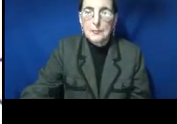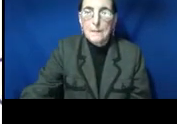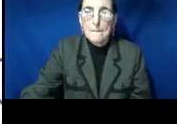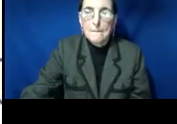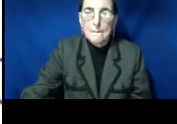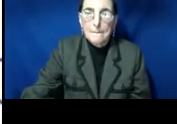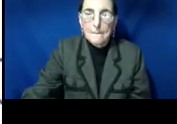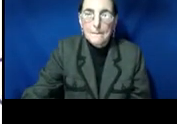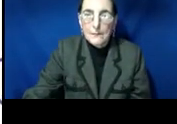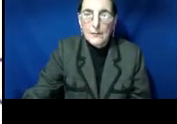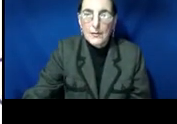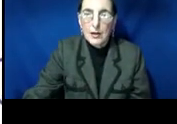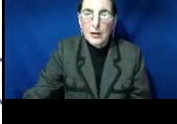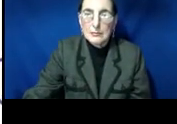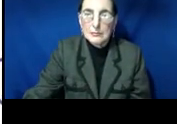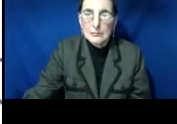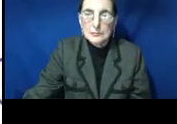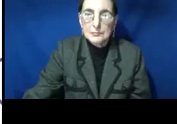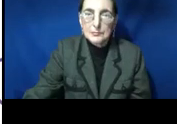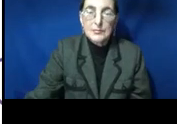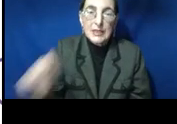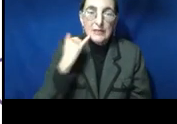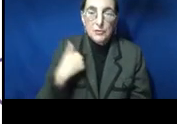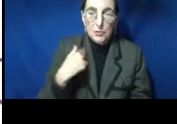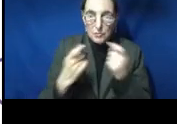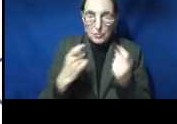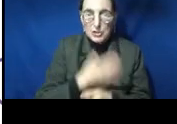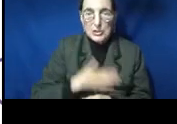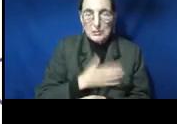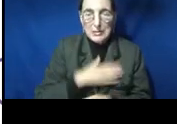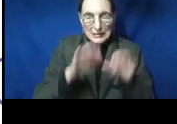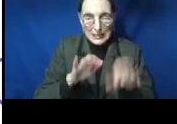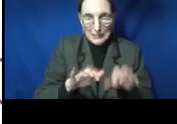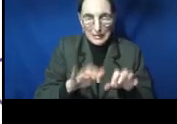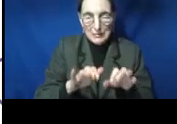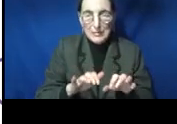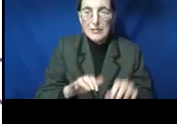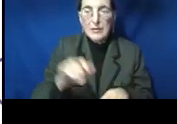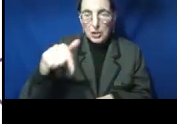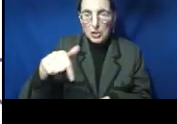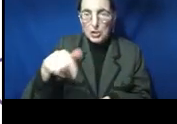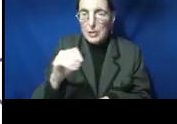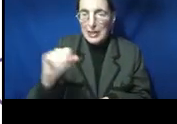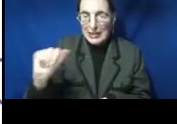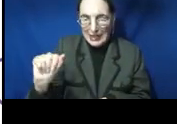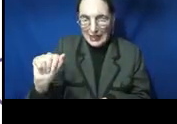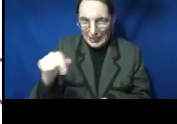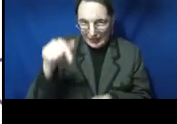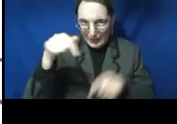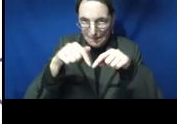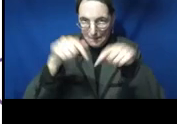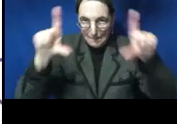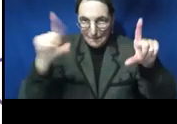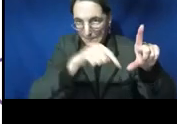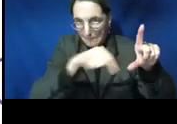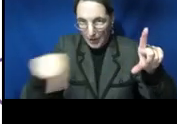Q&A function at the bottom of your screen. We are going to do our best to answer your questions in the time that we have today. However,